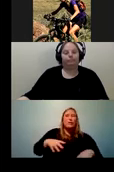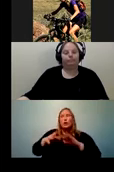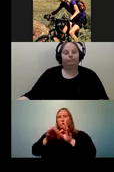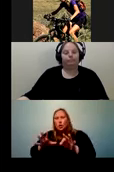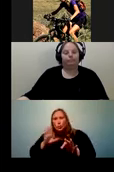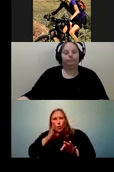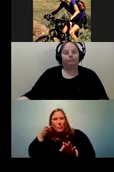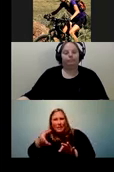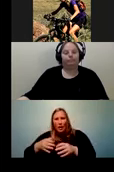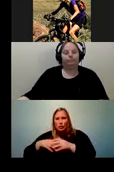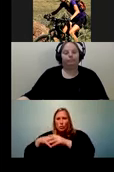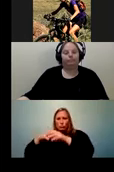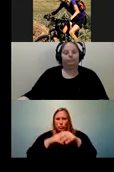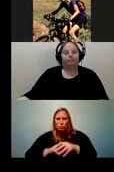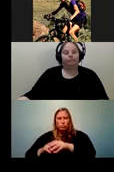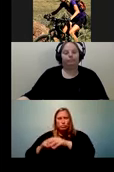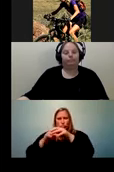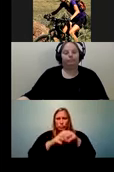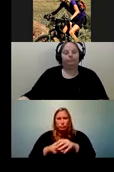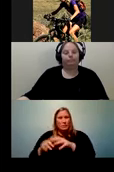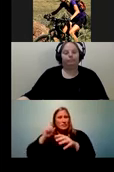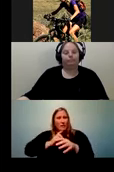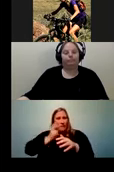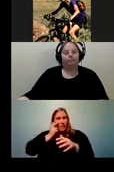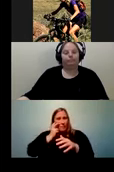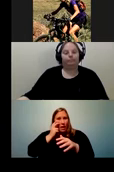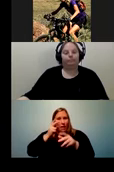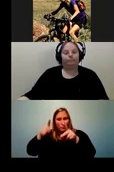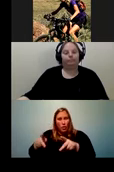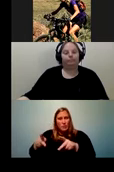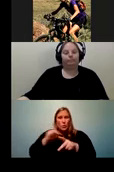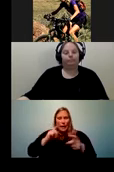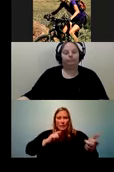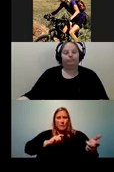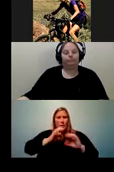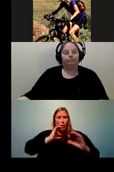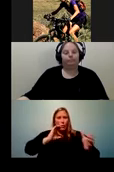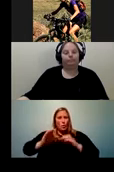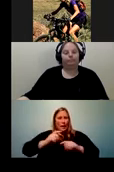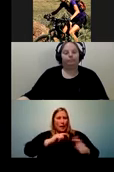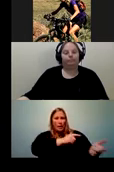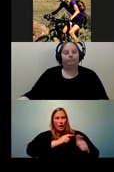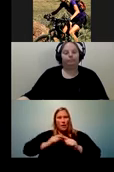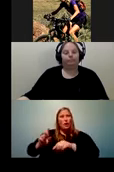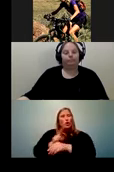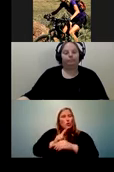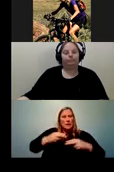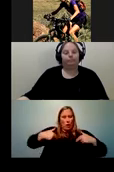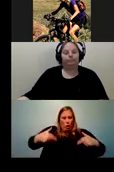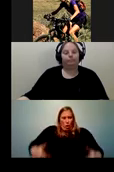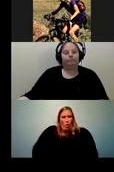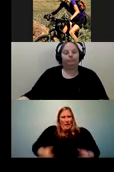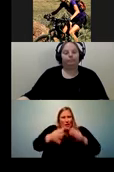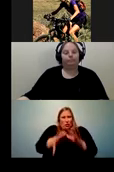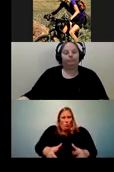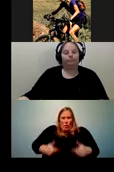be there to relay what I was saying, and we'd communicate back and forth using a human, an actual interpreter